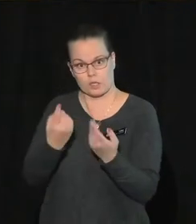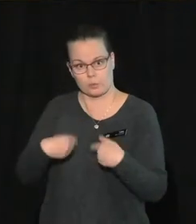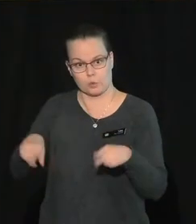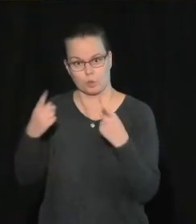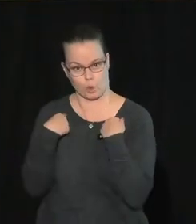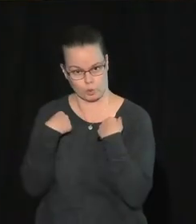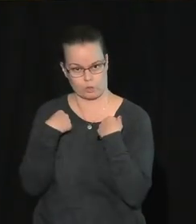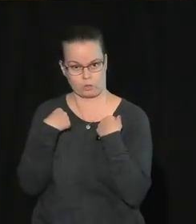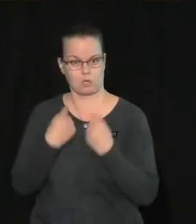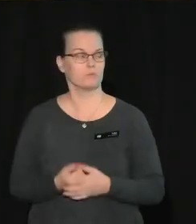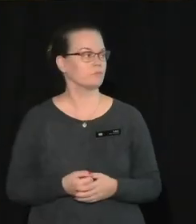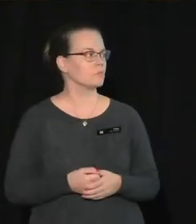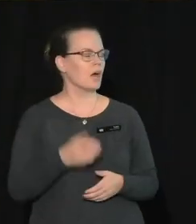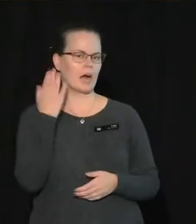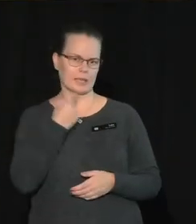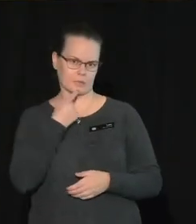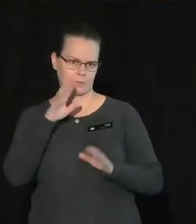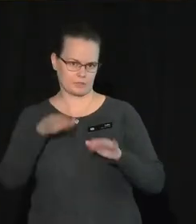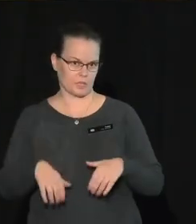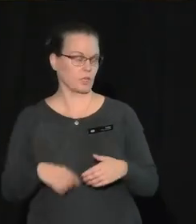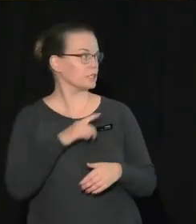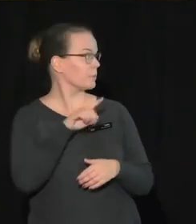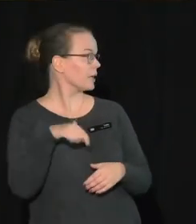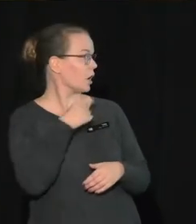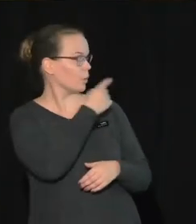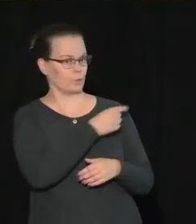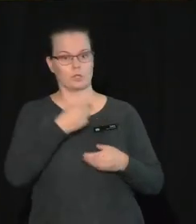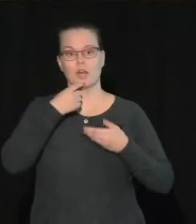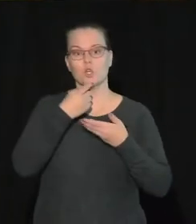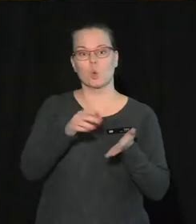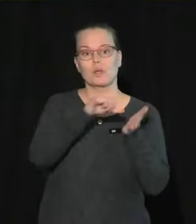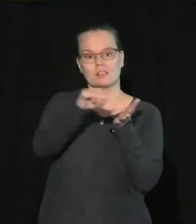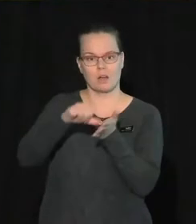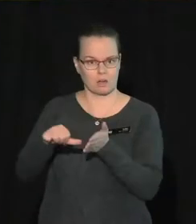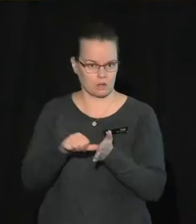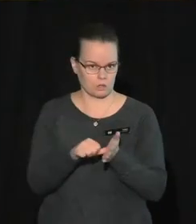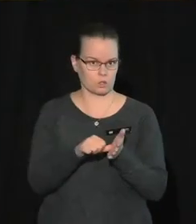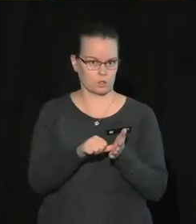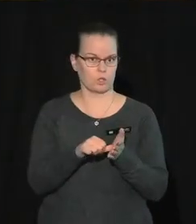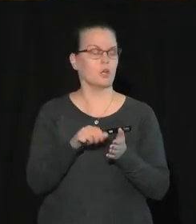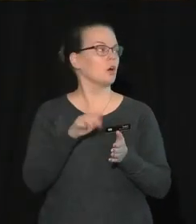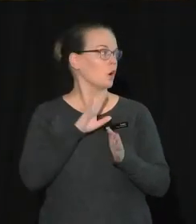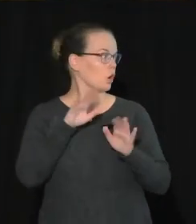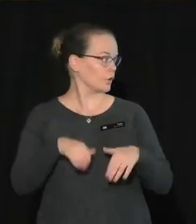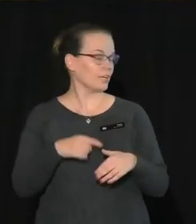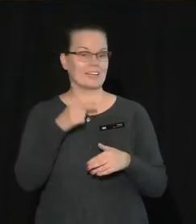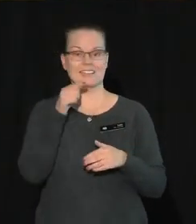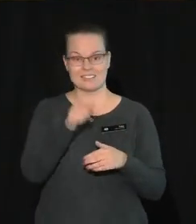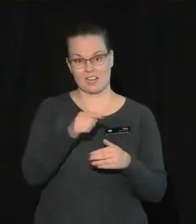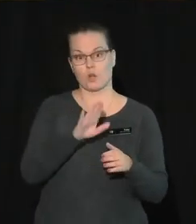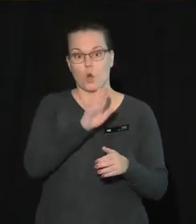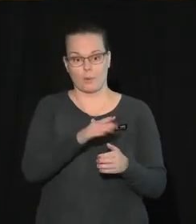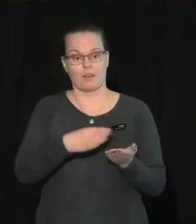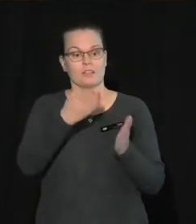mentioned before, we have also provisions related to public procurement, and the accessibility requirements in